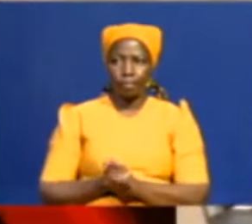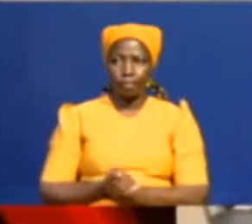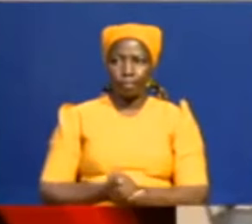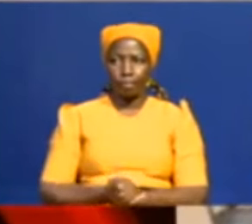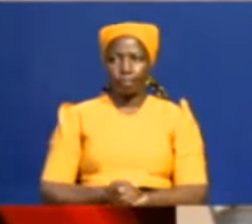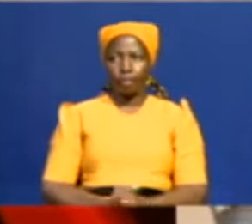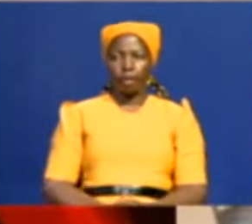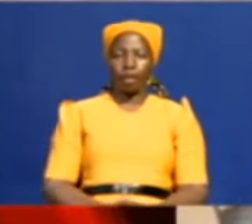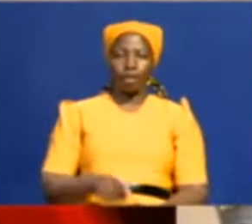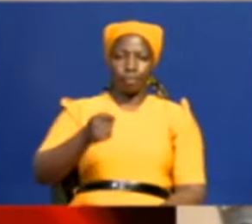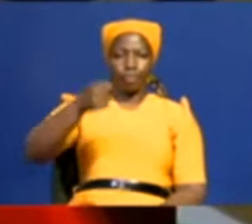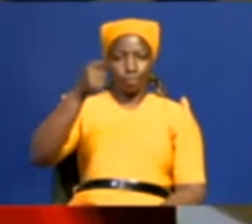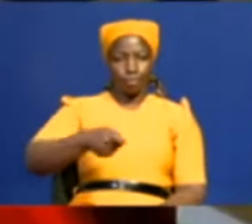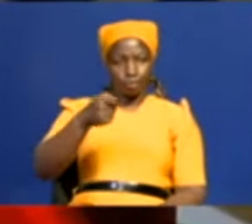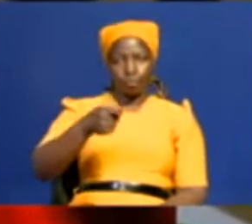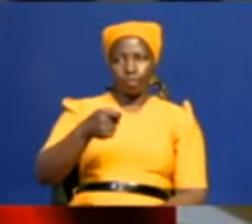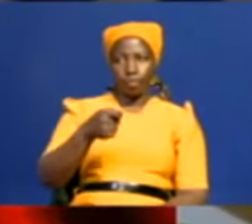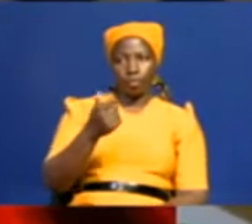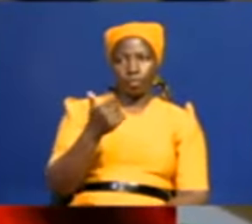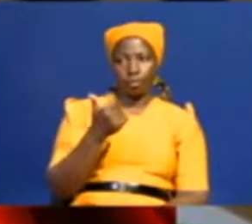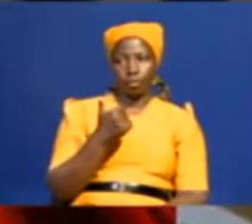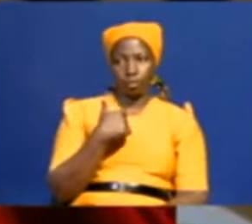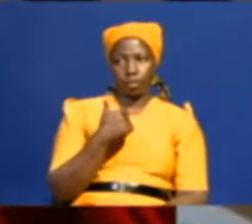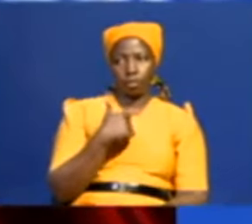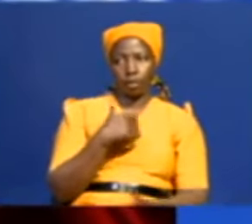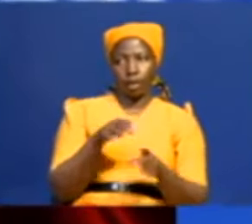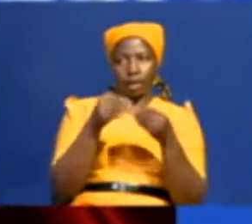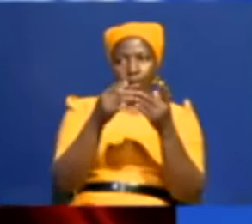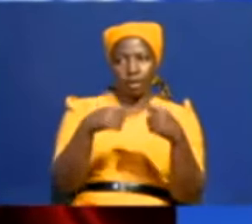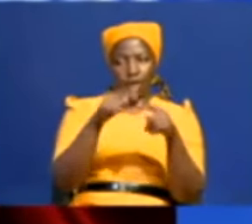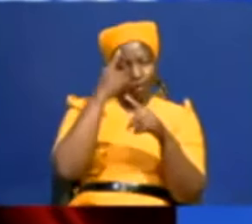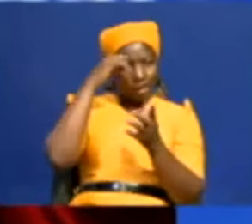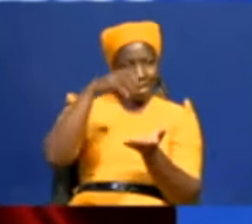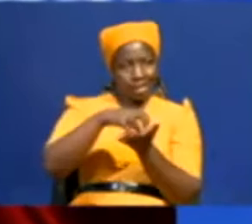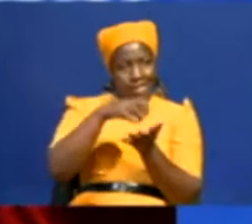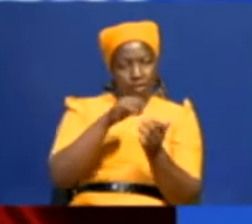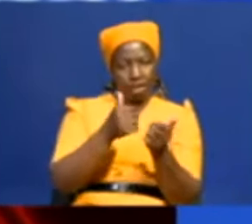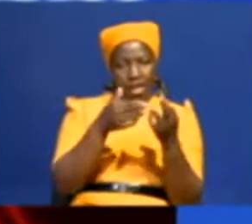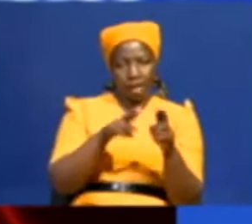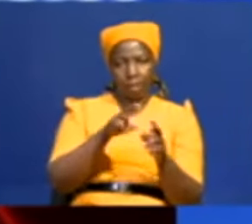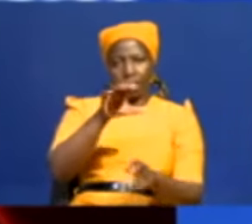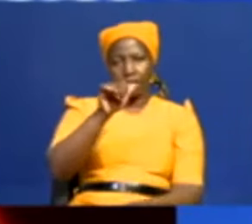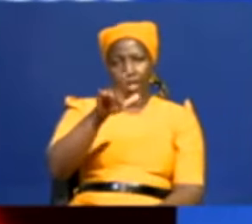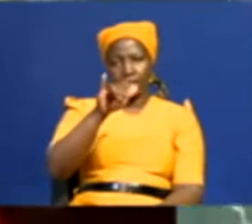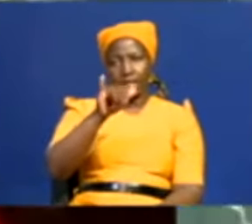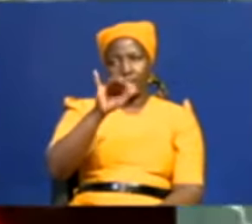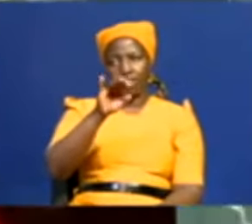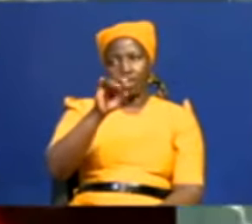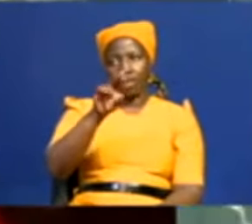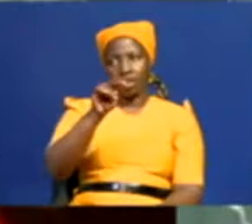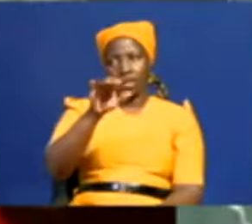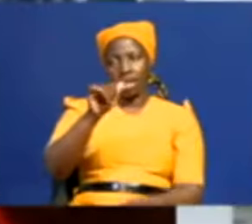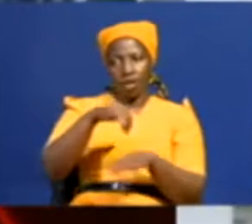District Judge Yvonne Gonzalez-Rogers put a scheduled trial for the case on hold in California on Thursday after lawyers said they had reached